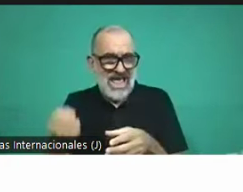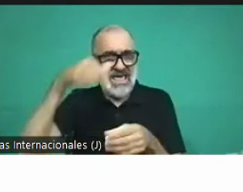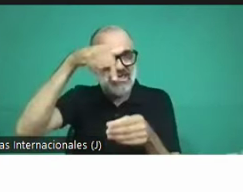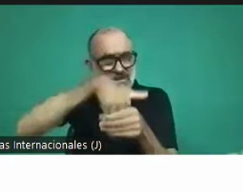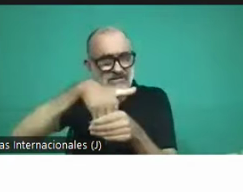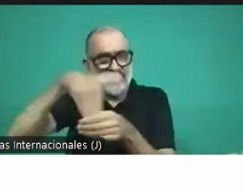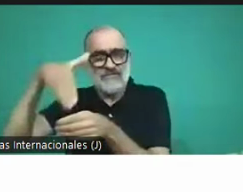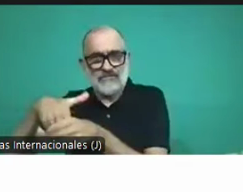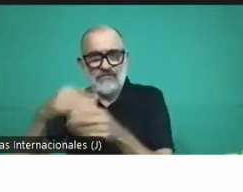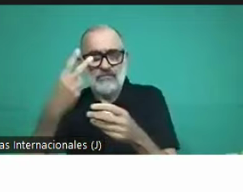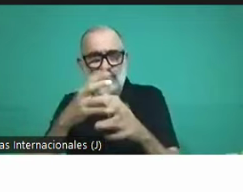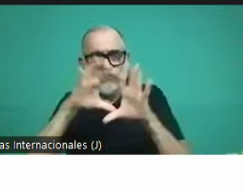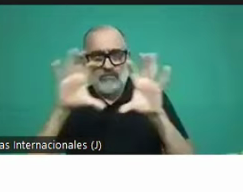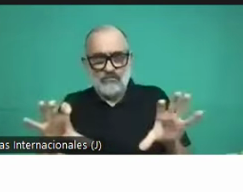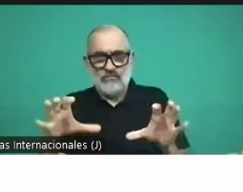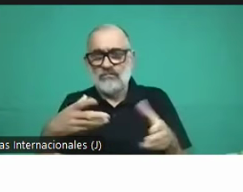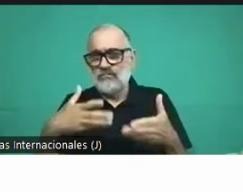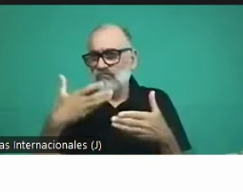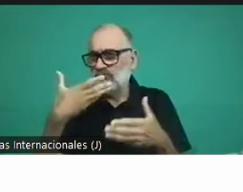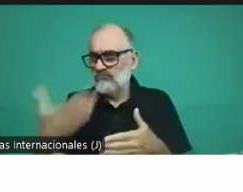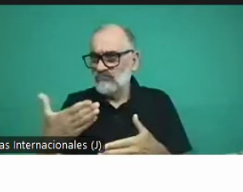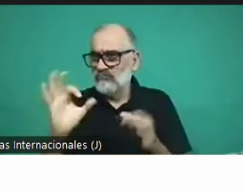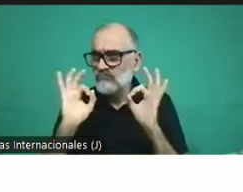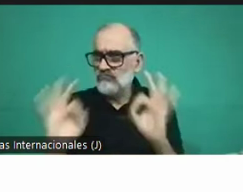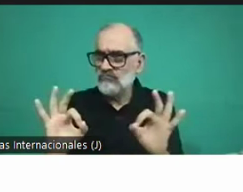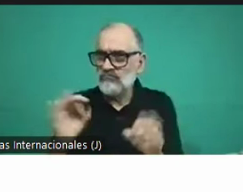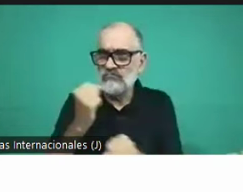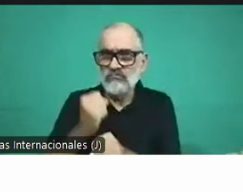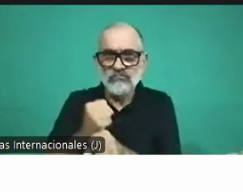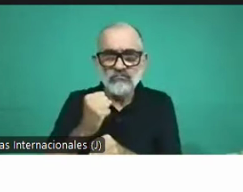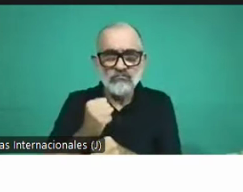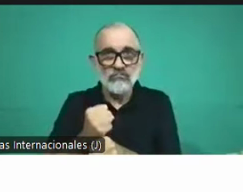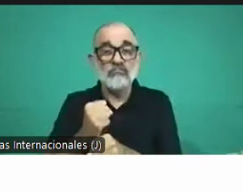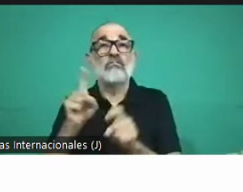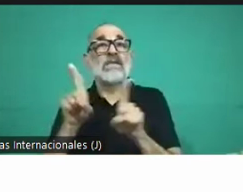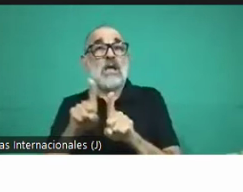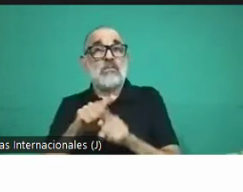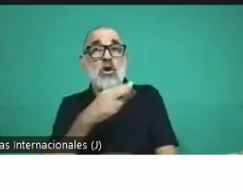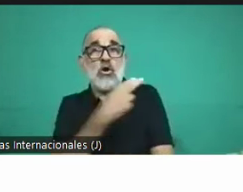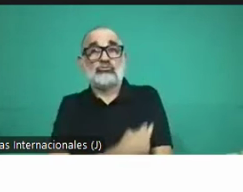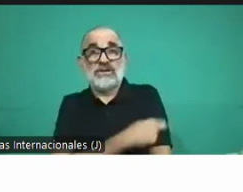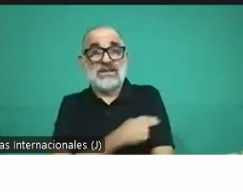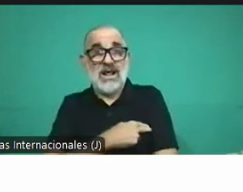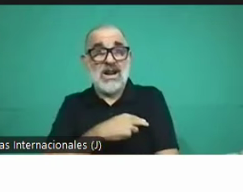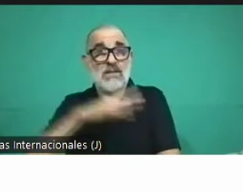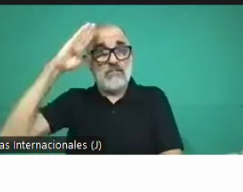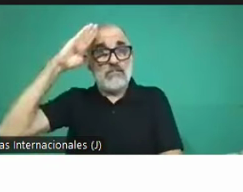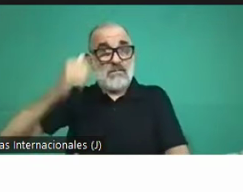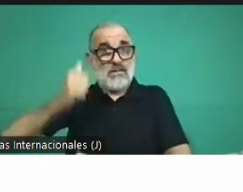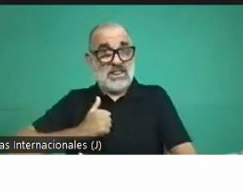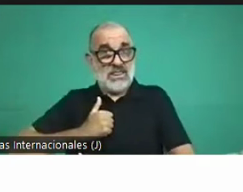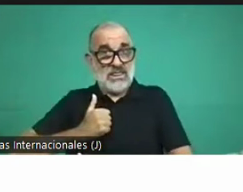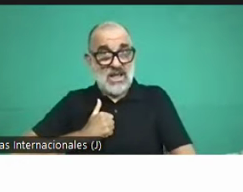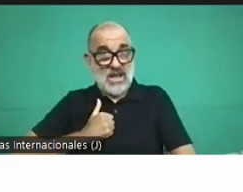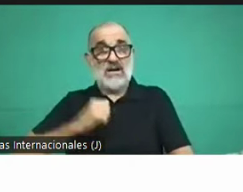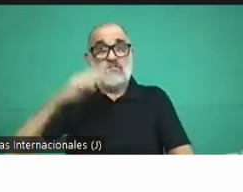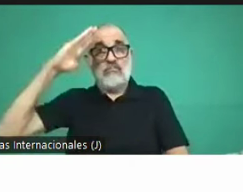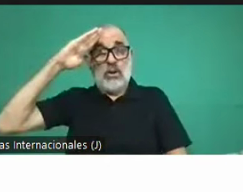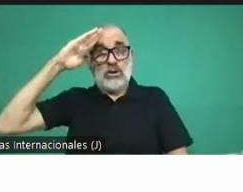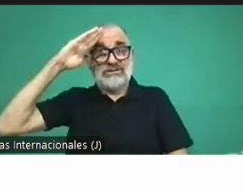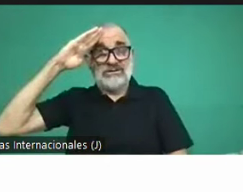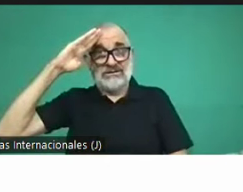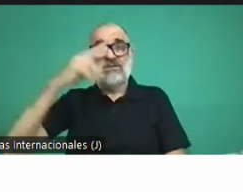prestador, able to establish también el this, Hospital Militar, and el Hospital the military Policial hospital, y the el police Hospital de hospital, Clínicas, que es el and Hospital the hospital of